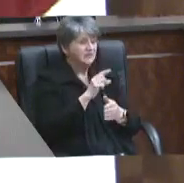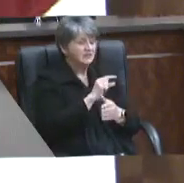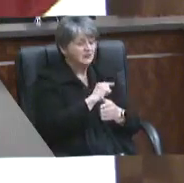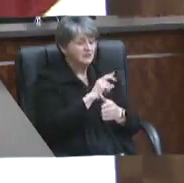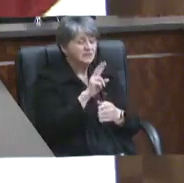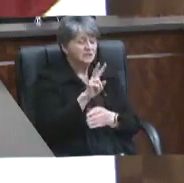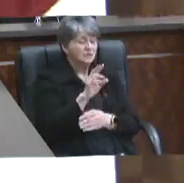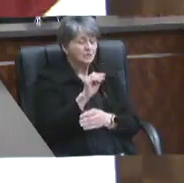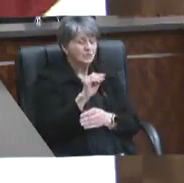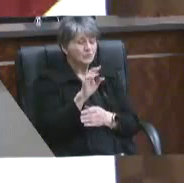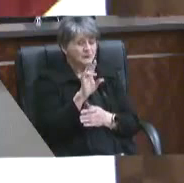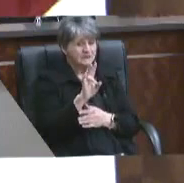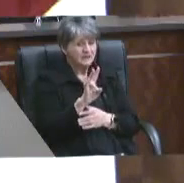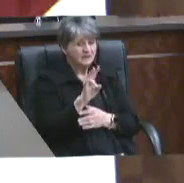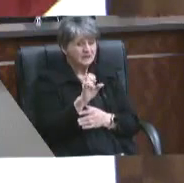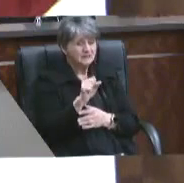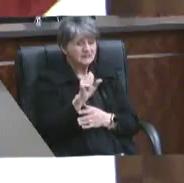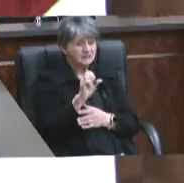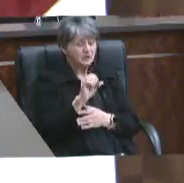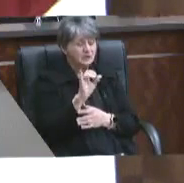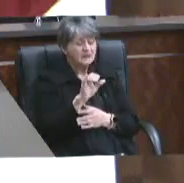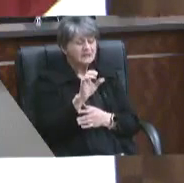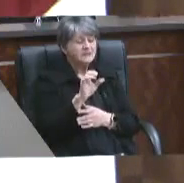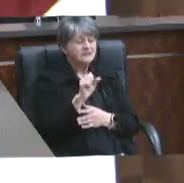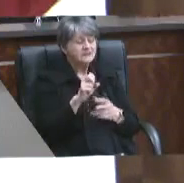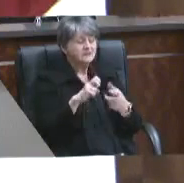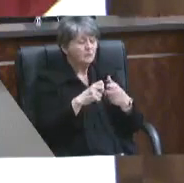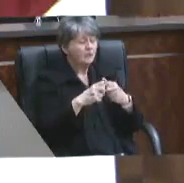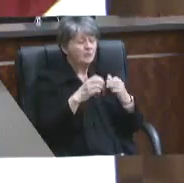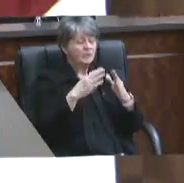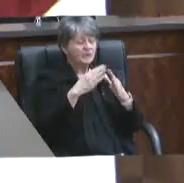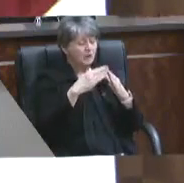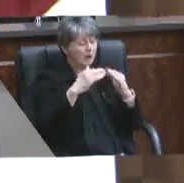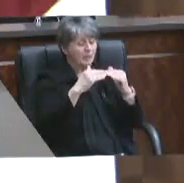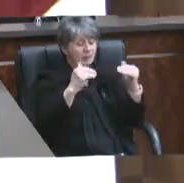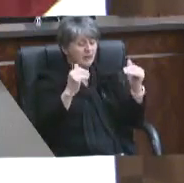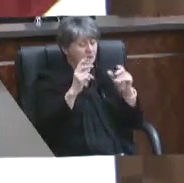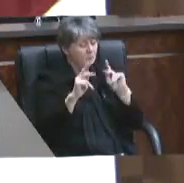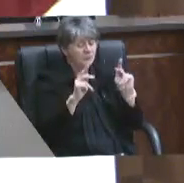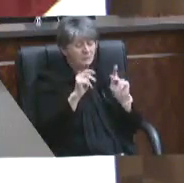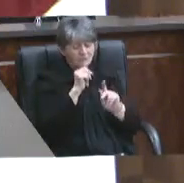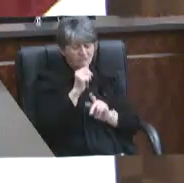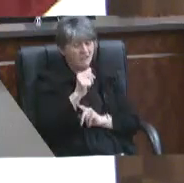2007. So this is a problem start at the top level, not just,